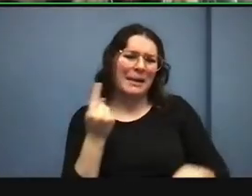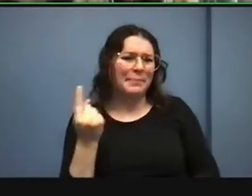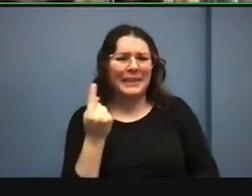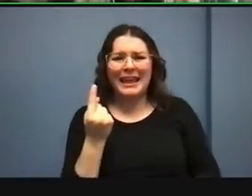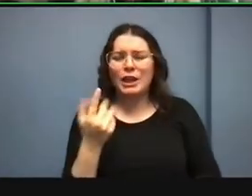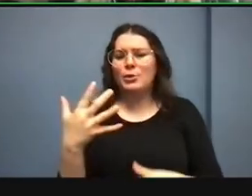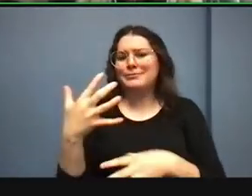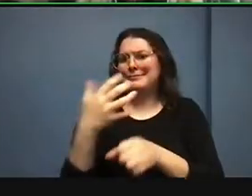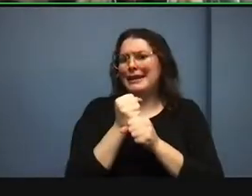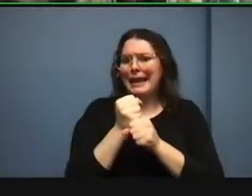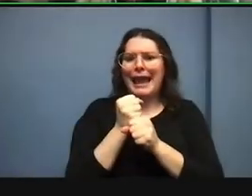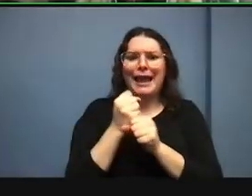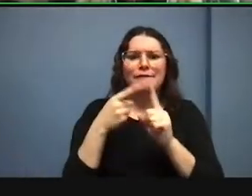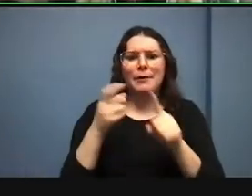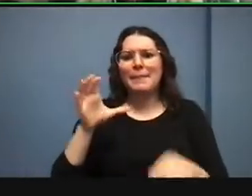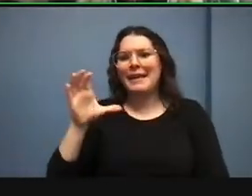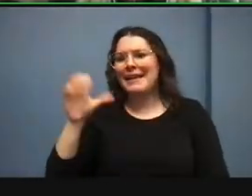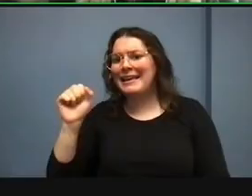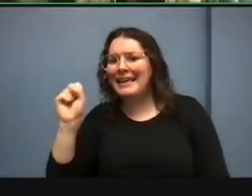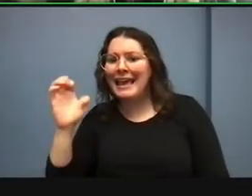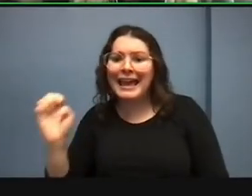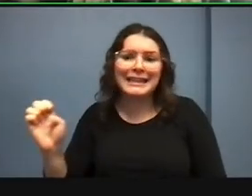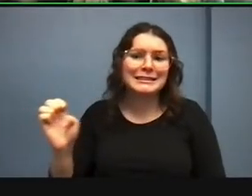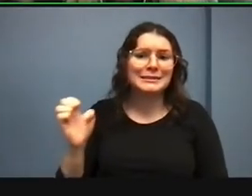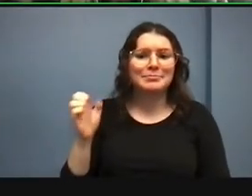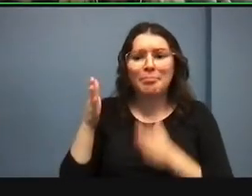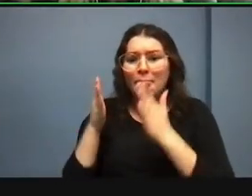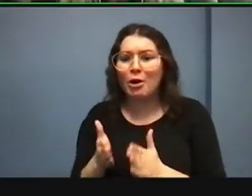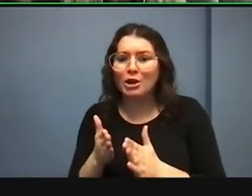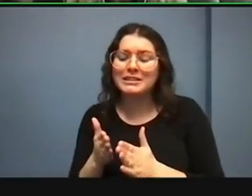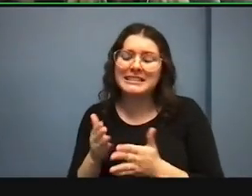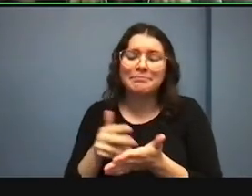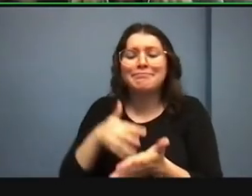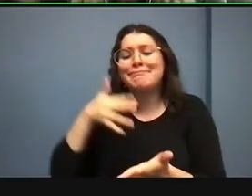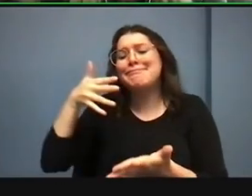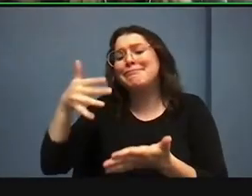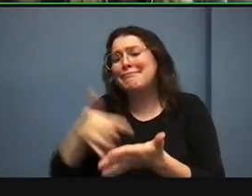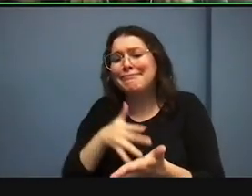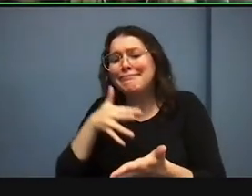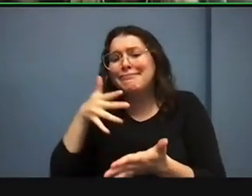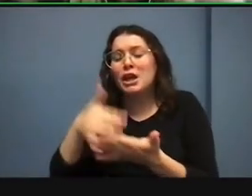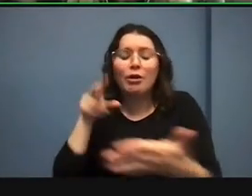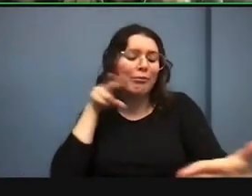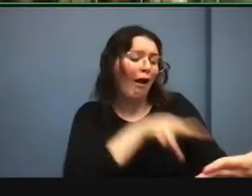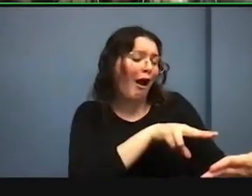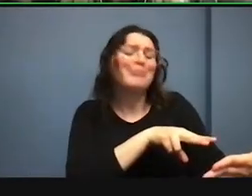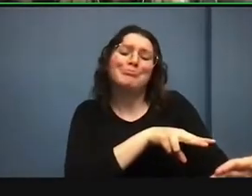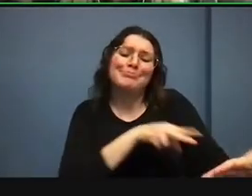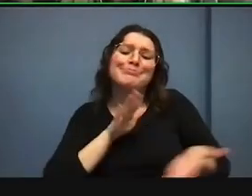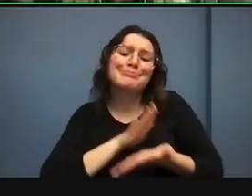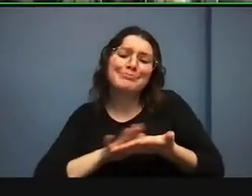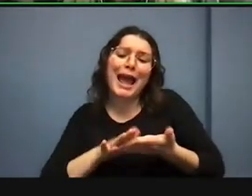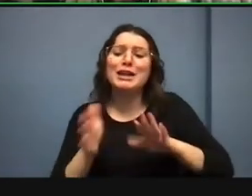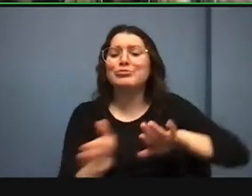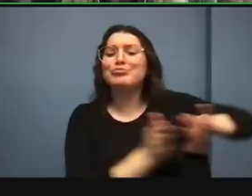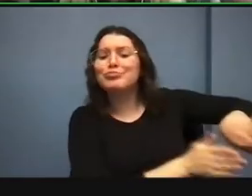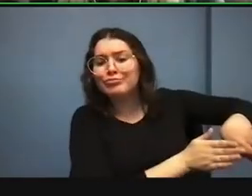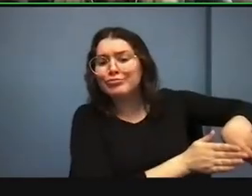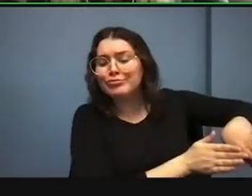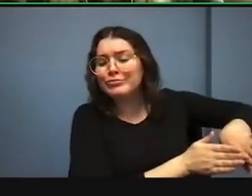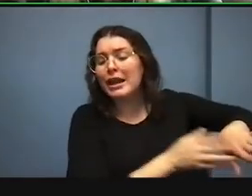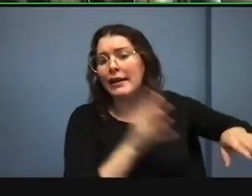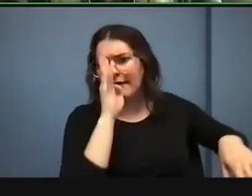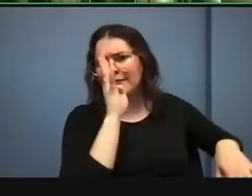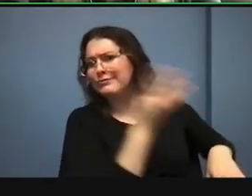you get from their case carrier once in a while and you look at it and go, oh, that's nice. And then you set it aside or